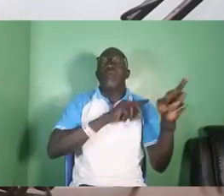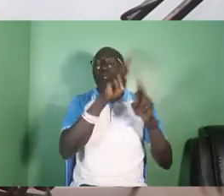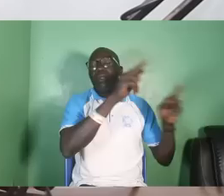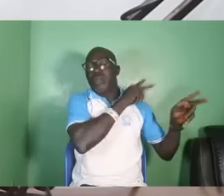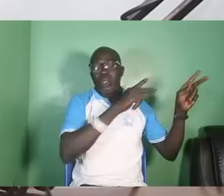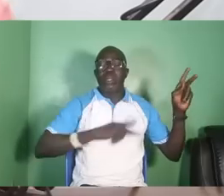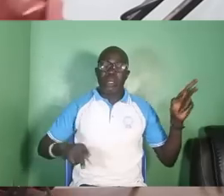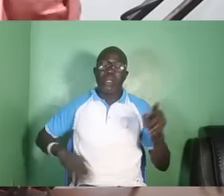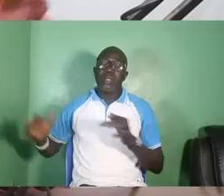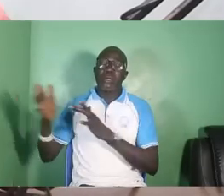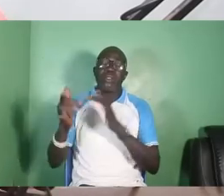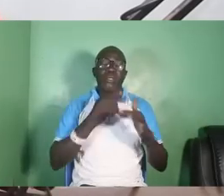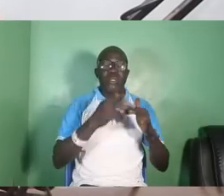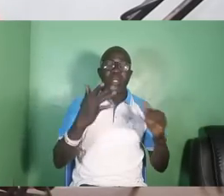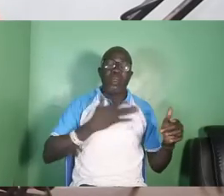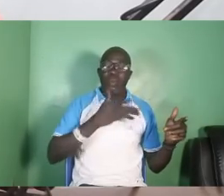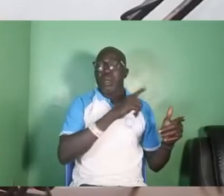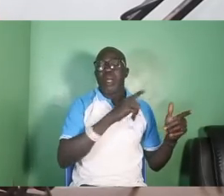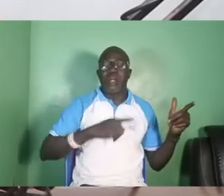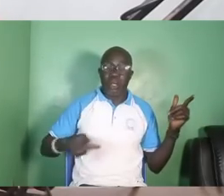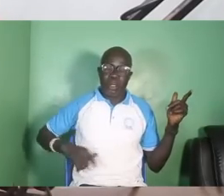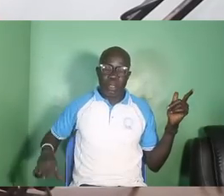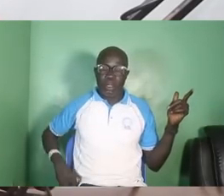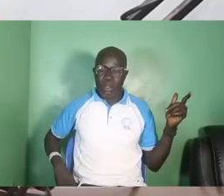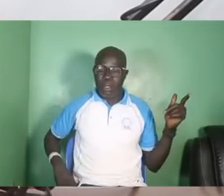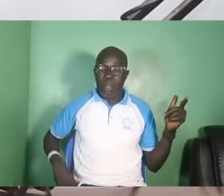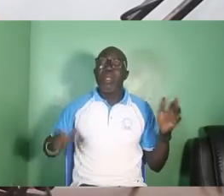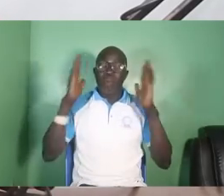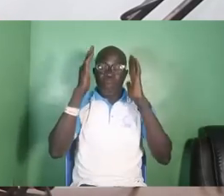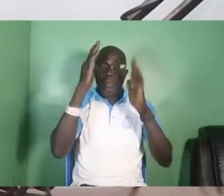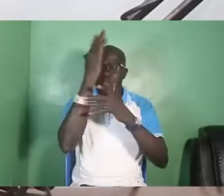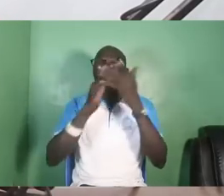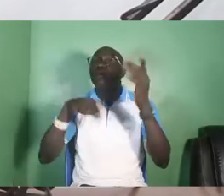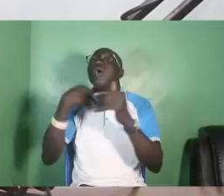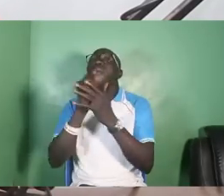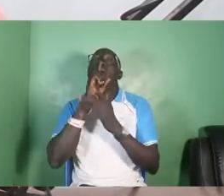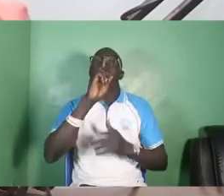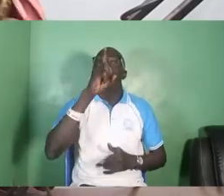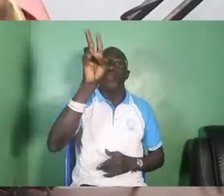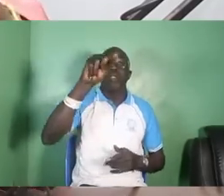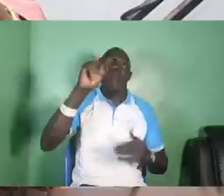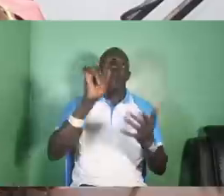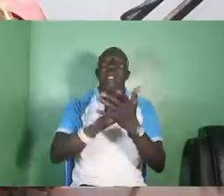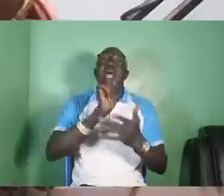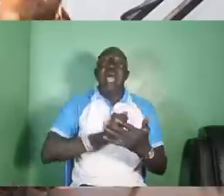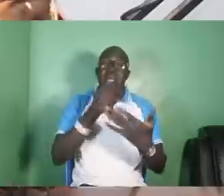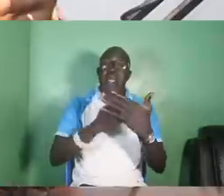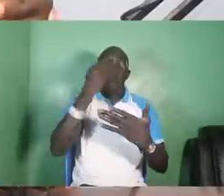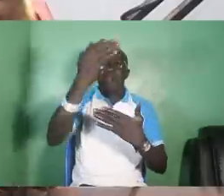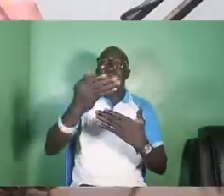Amen. Amen. Amen. Amen. Oluwa. Amen. God do send me come.